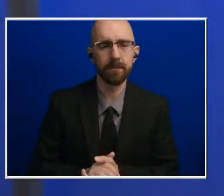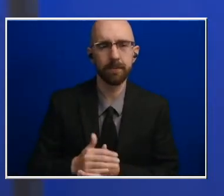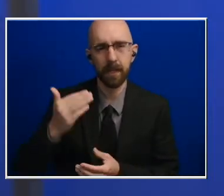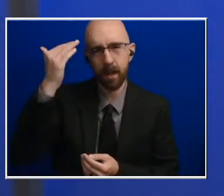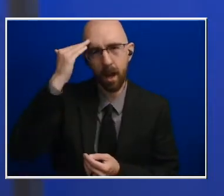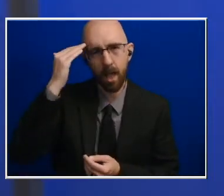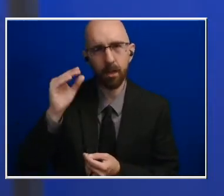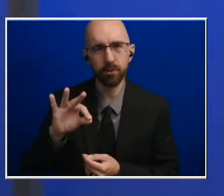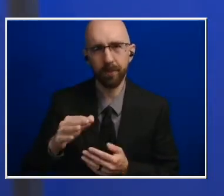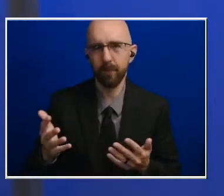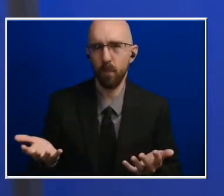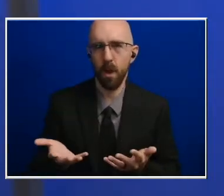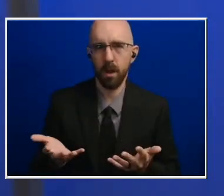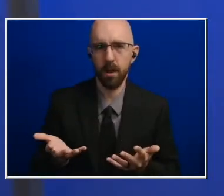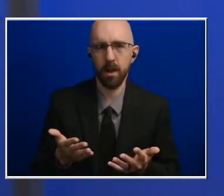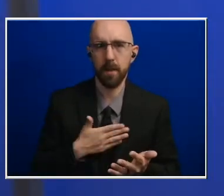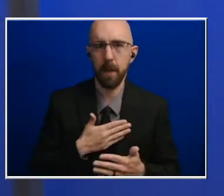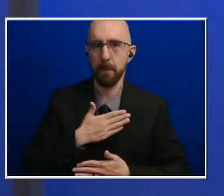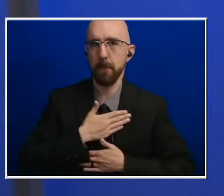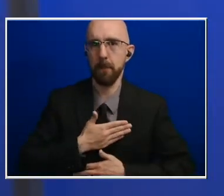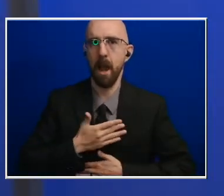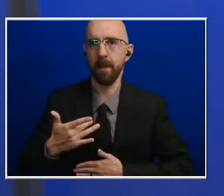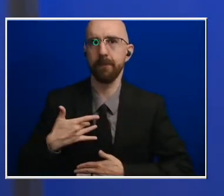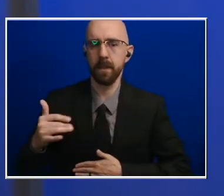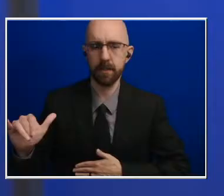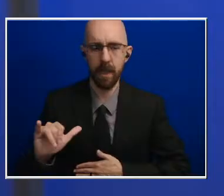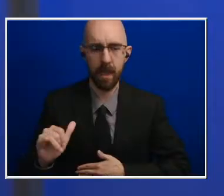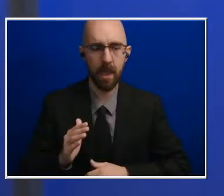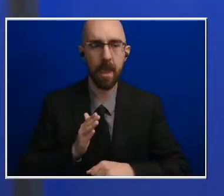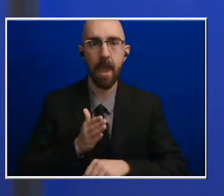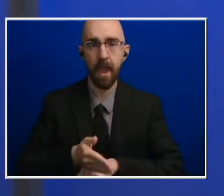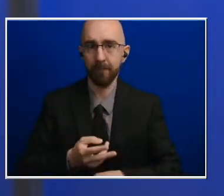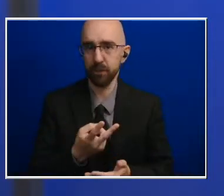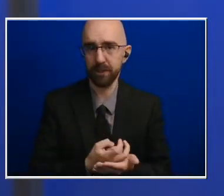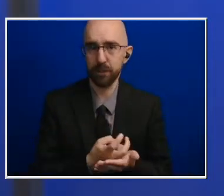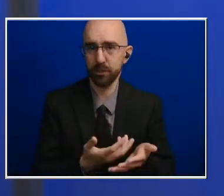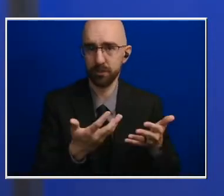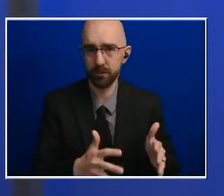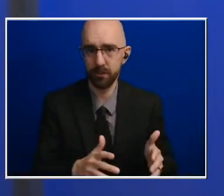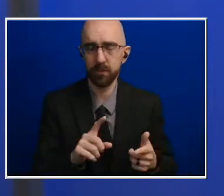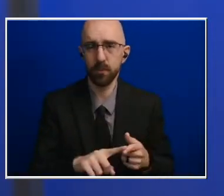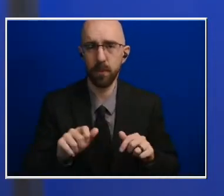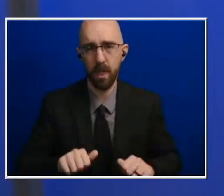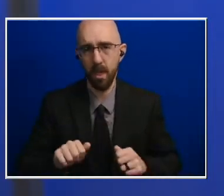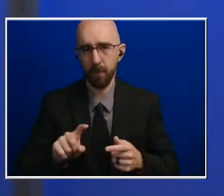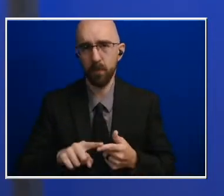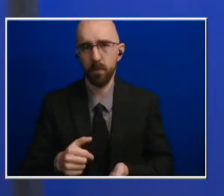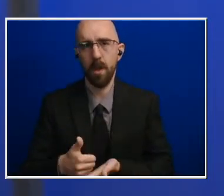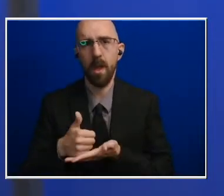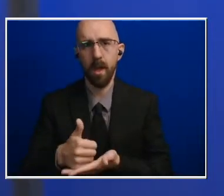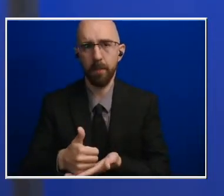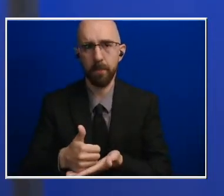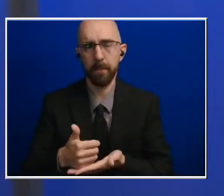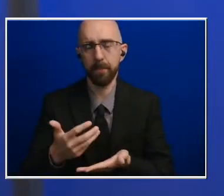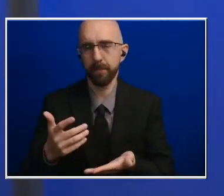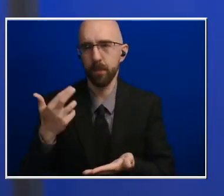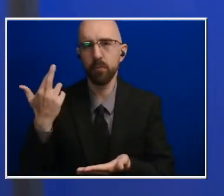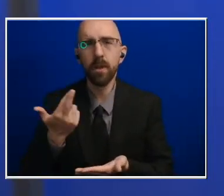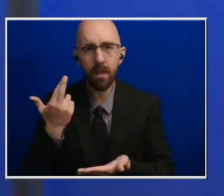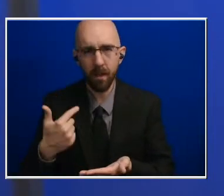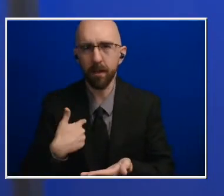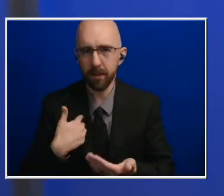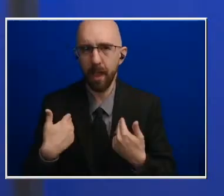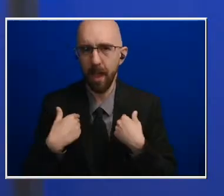my body feels like after I have a seizure to be able to help realized that I had one. You know,